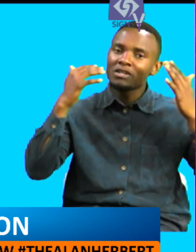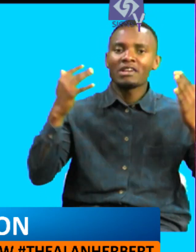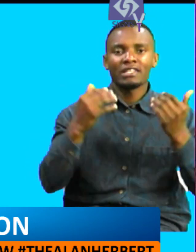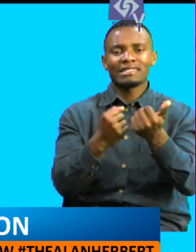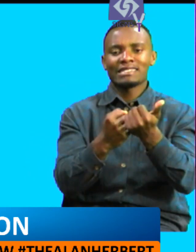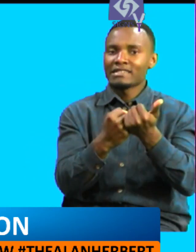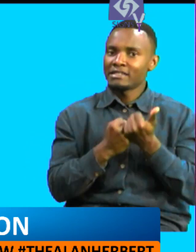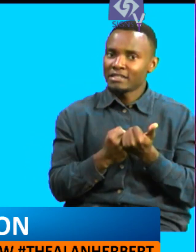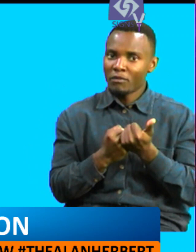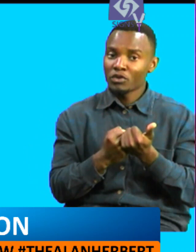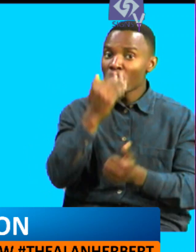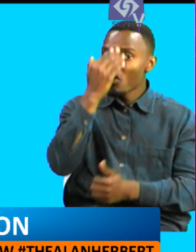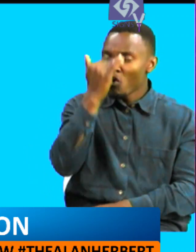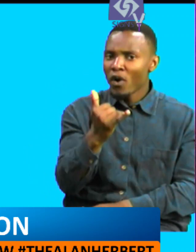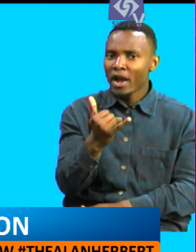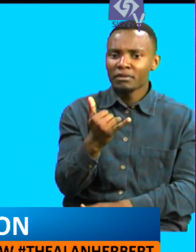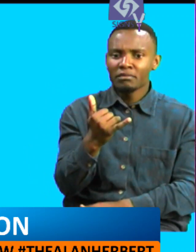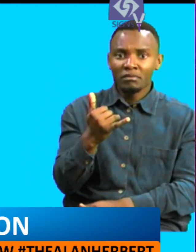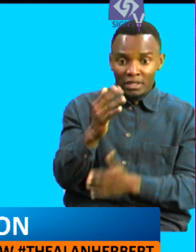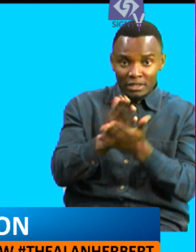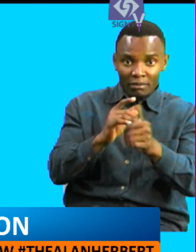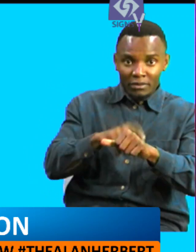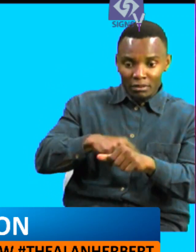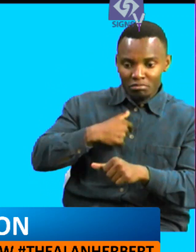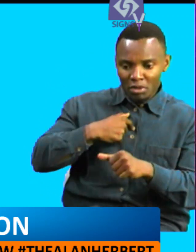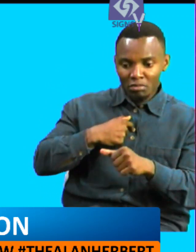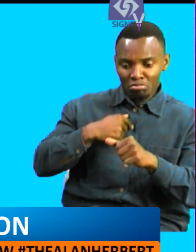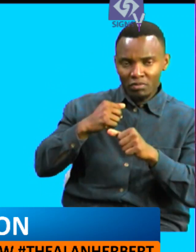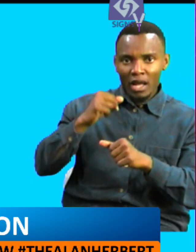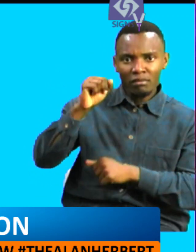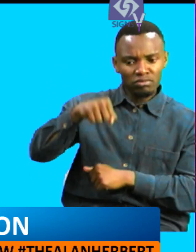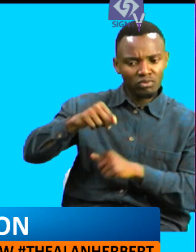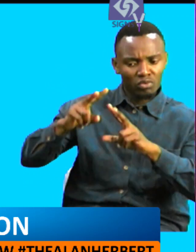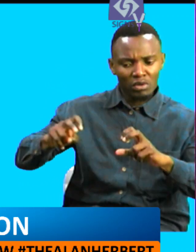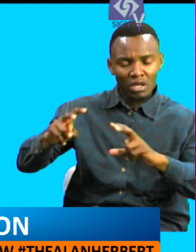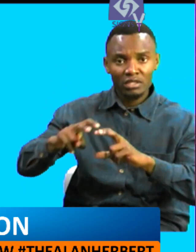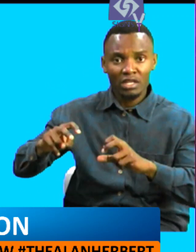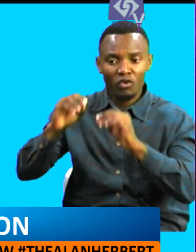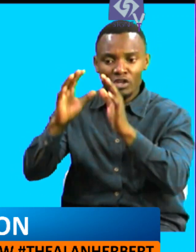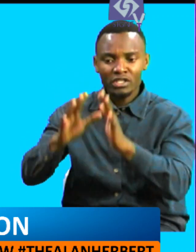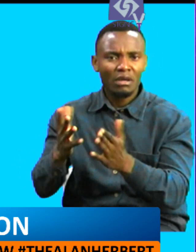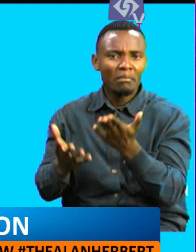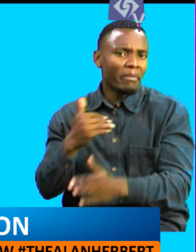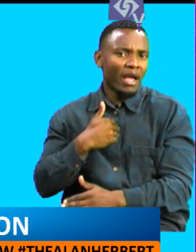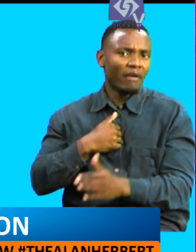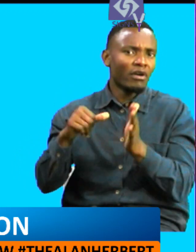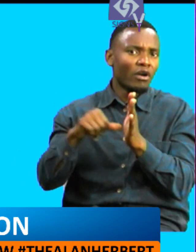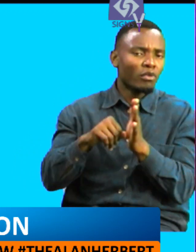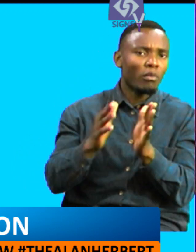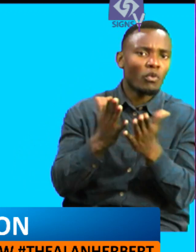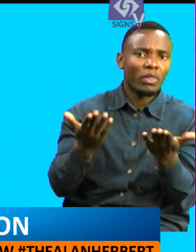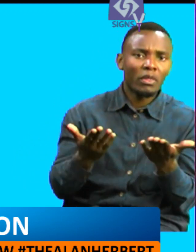me, because I could even look for the teacher when I have an issue, maybe in maths,